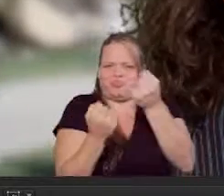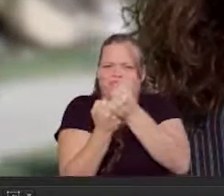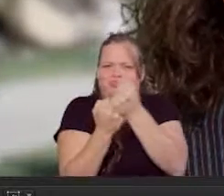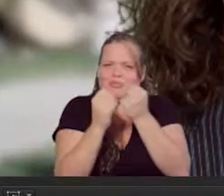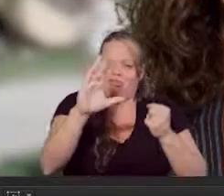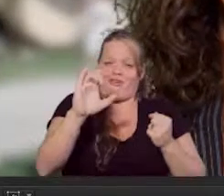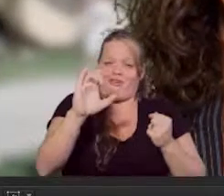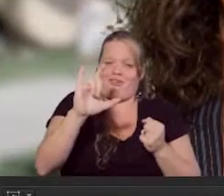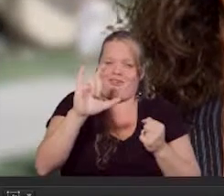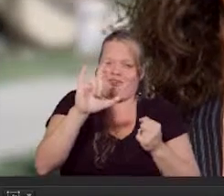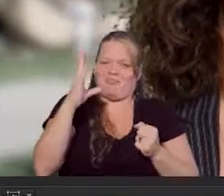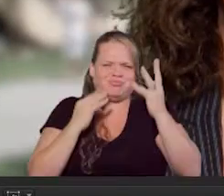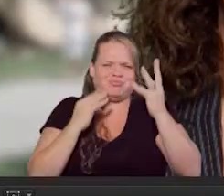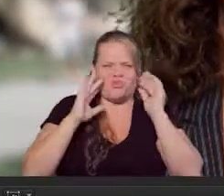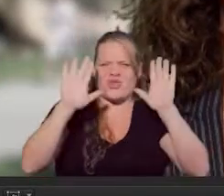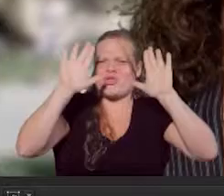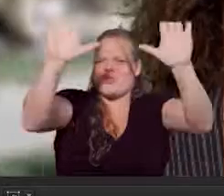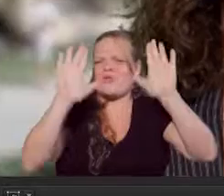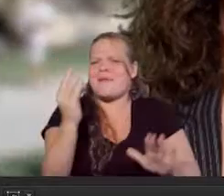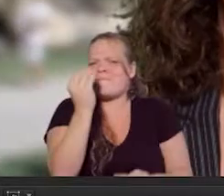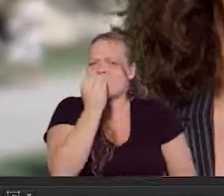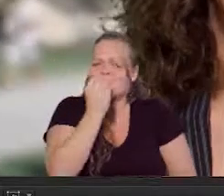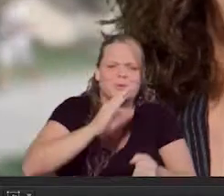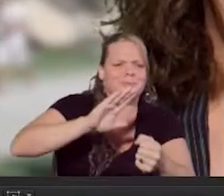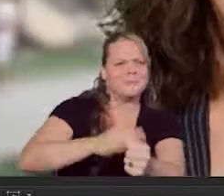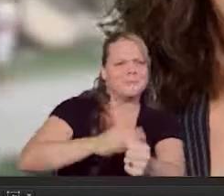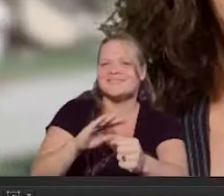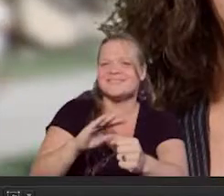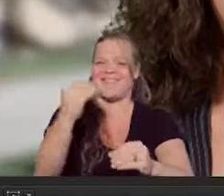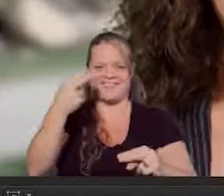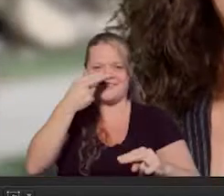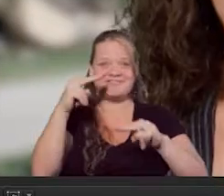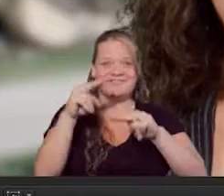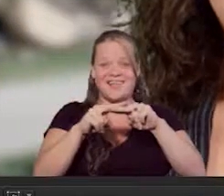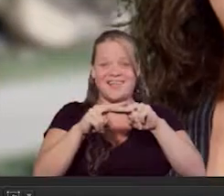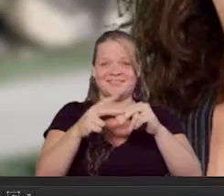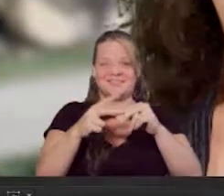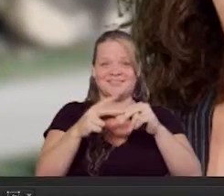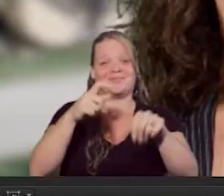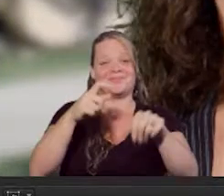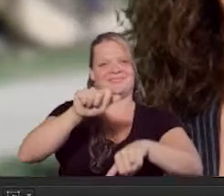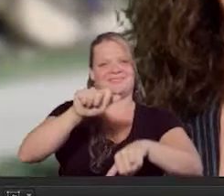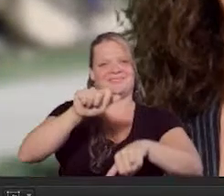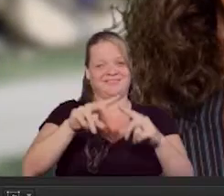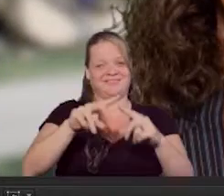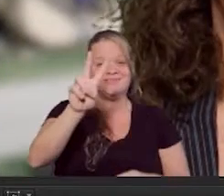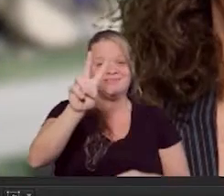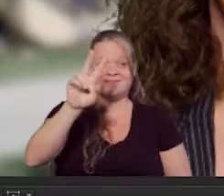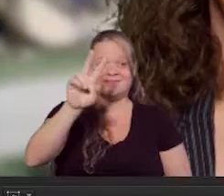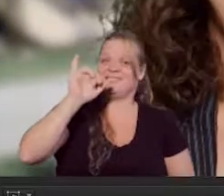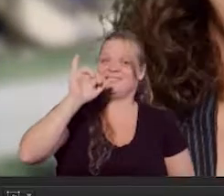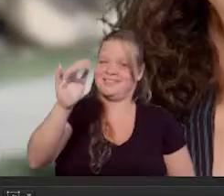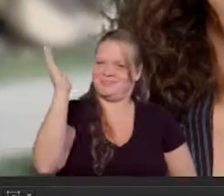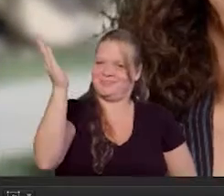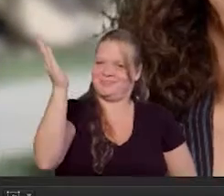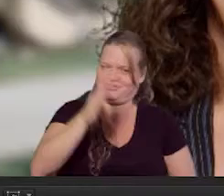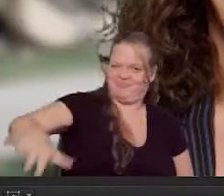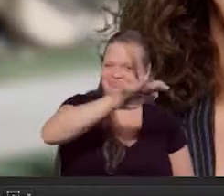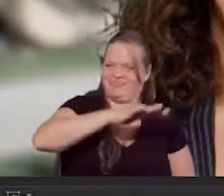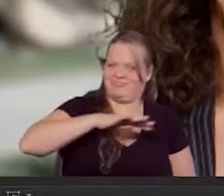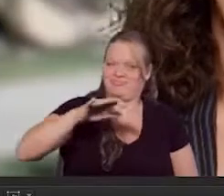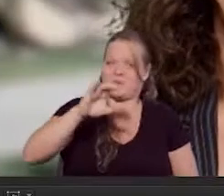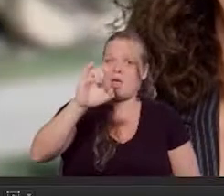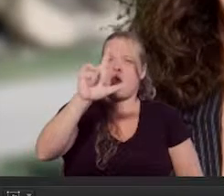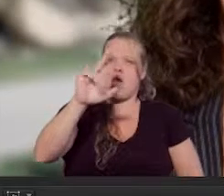out and support our clubs by experiencing great food, music, and fun, all going down between 10 a.m. and